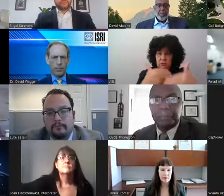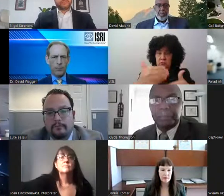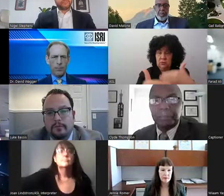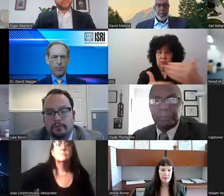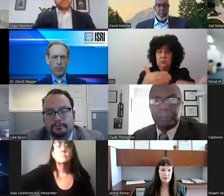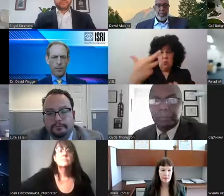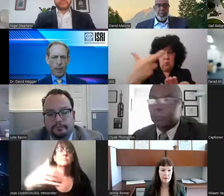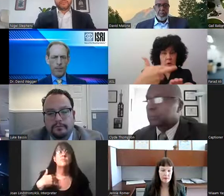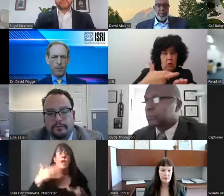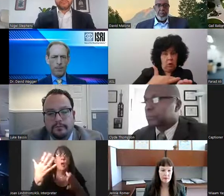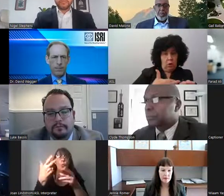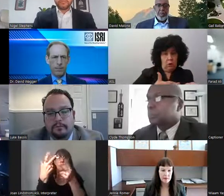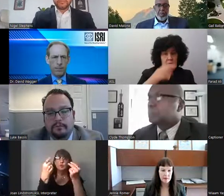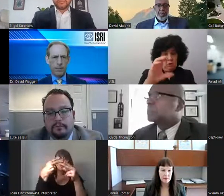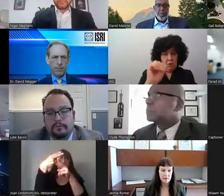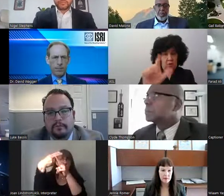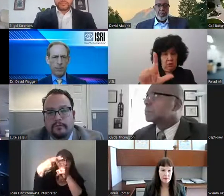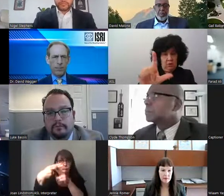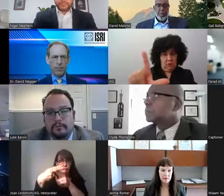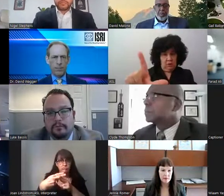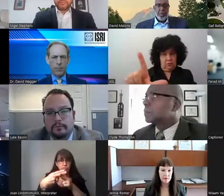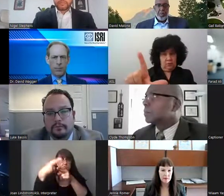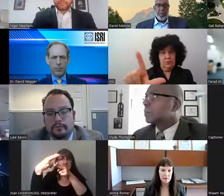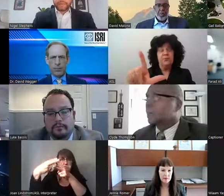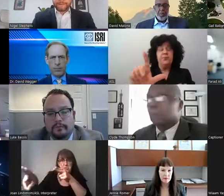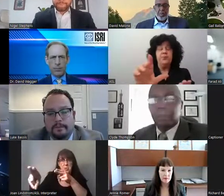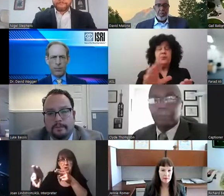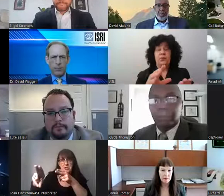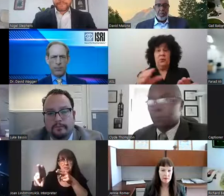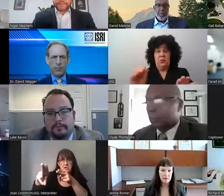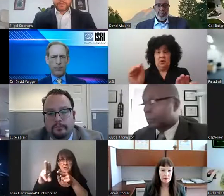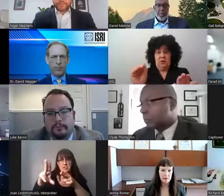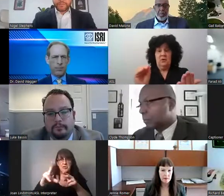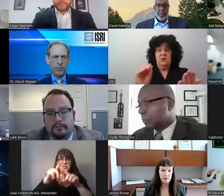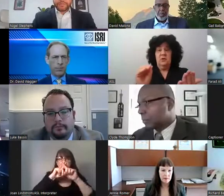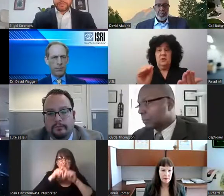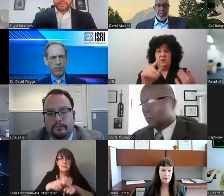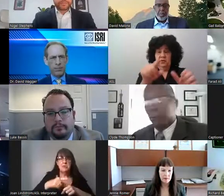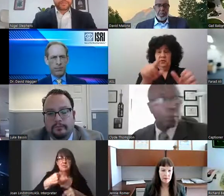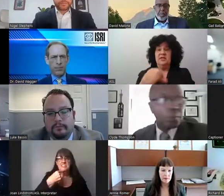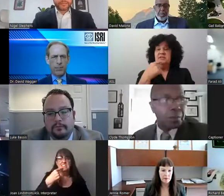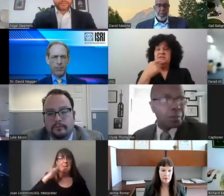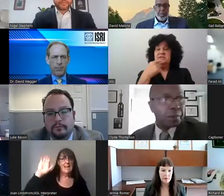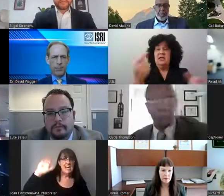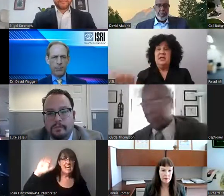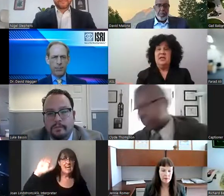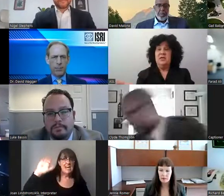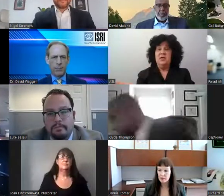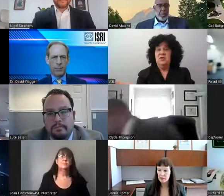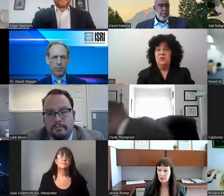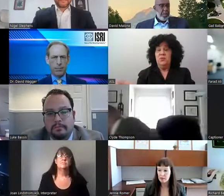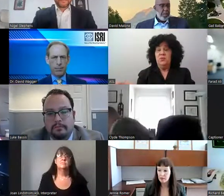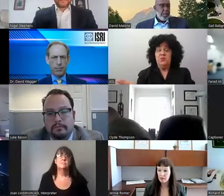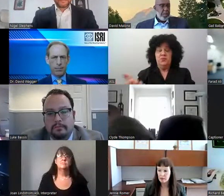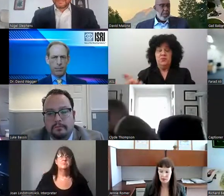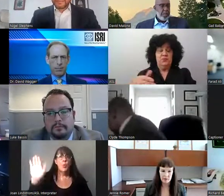list of names here and then just do a very brief, you can just unmute yourself and say here, present, and wave